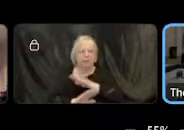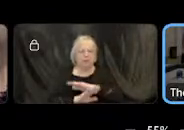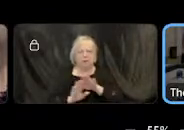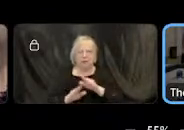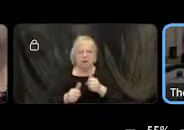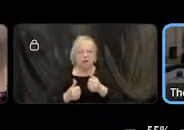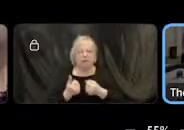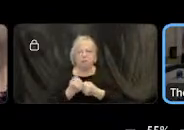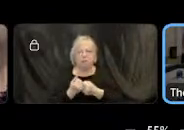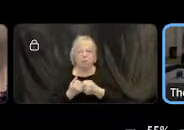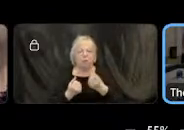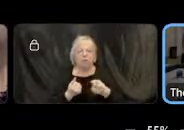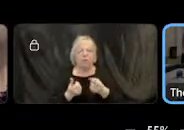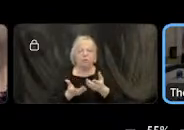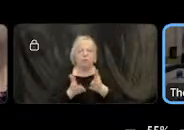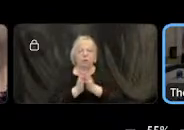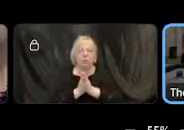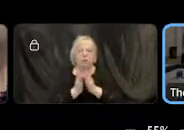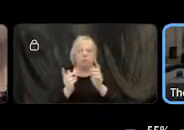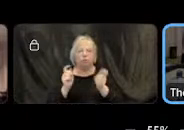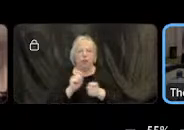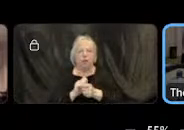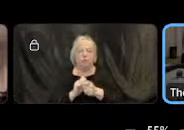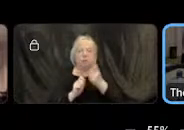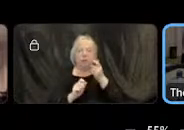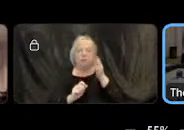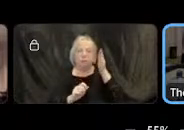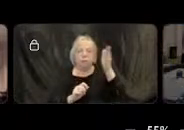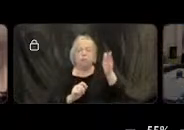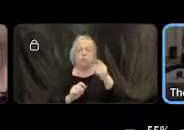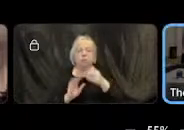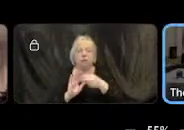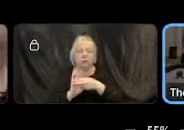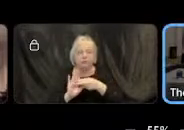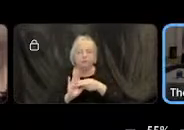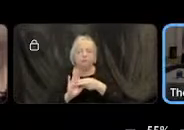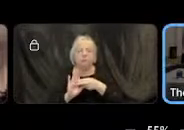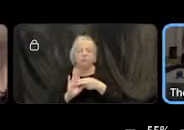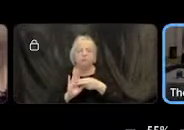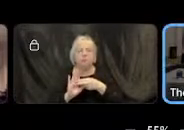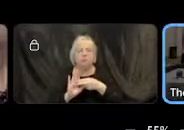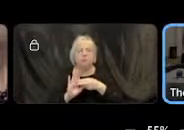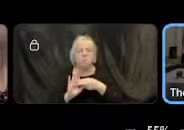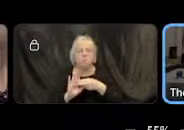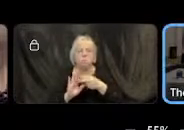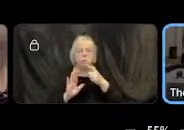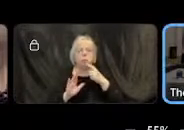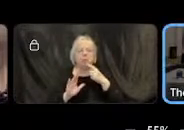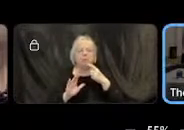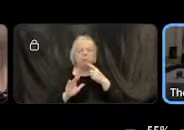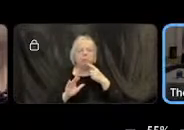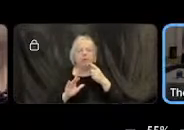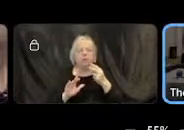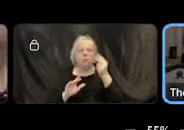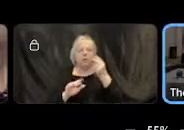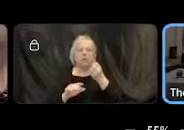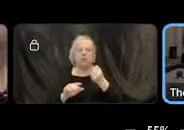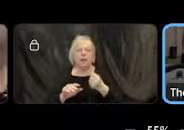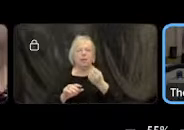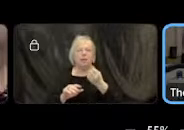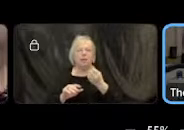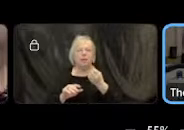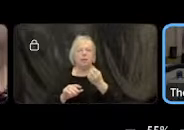requested C4 zoning. The future land use plan designates this property and all the surrounding properties to the north, south, and east